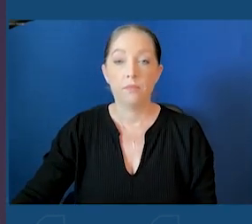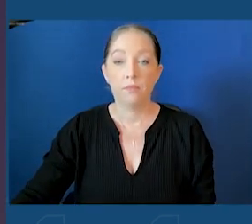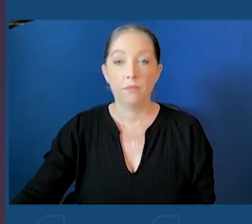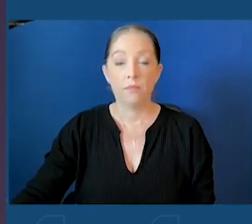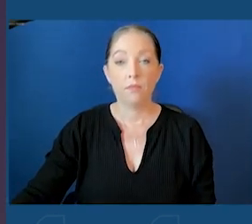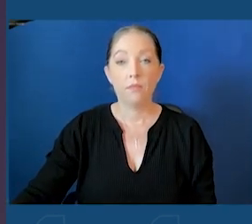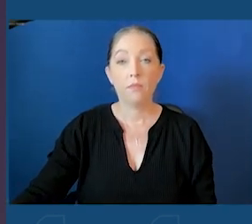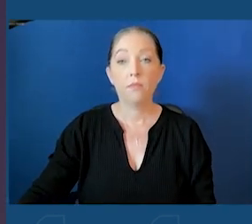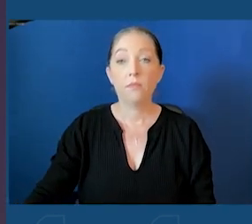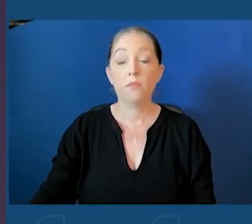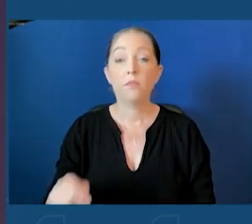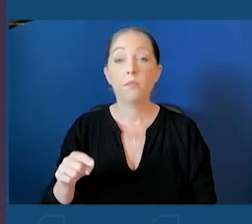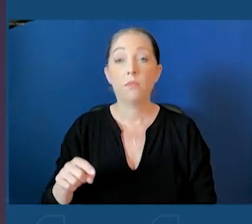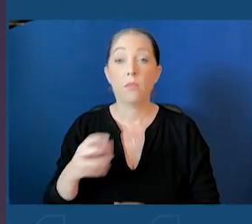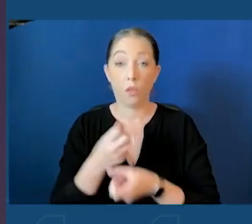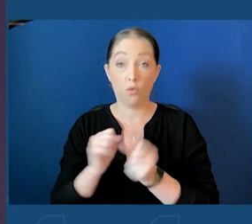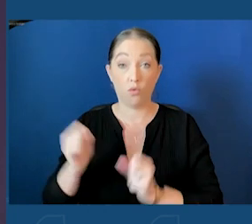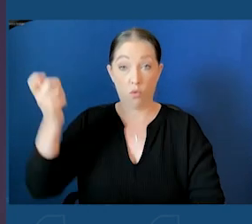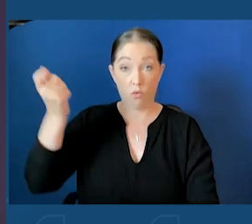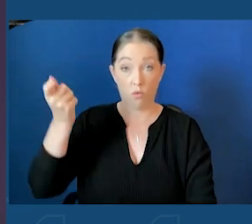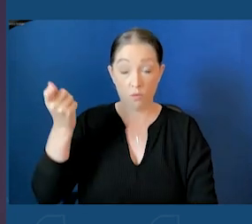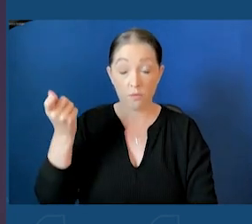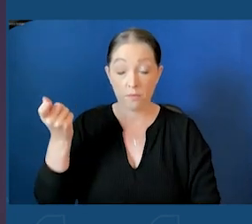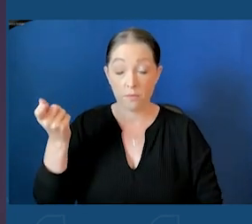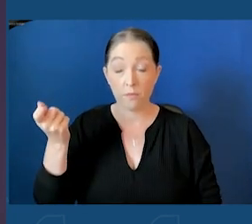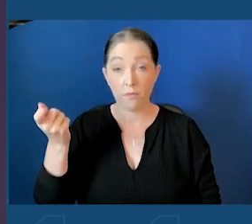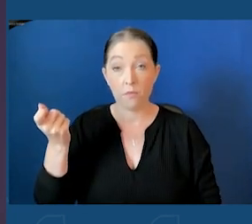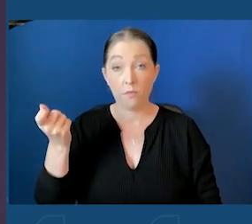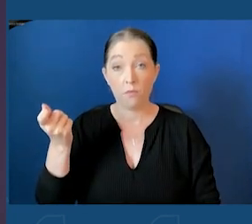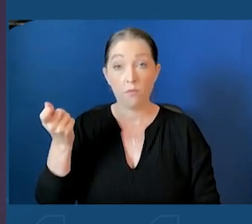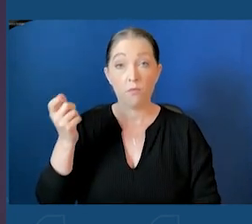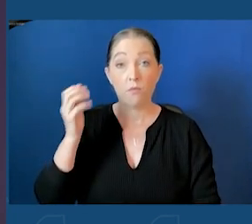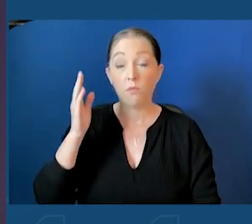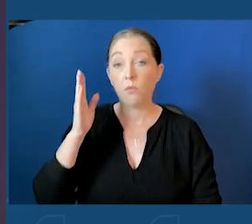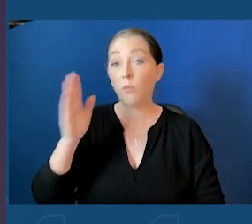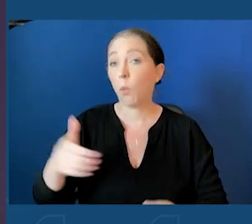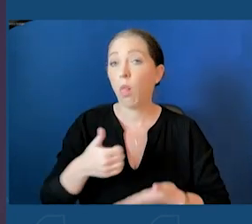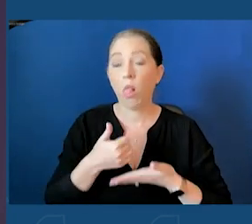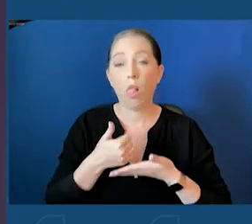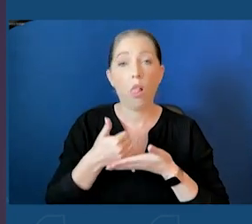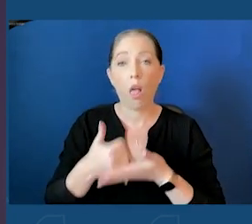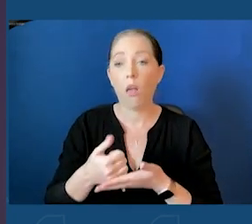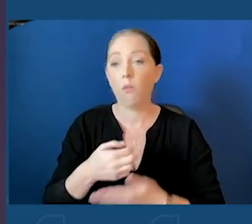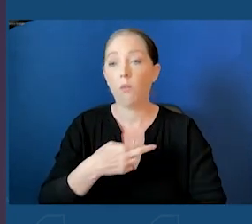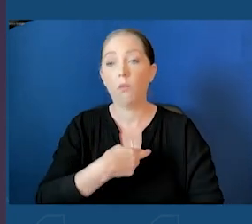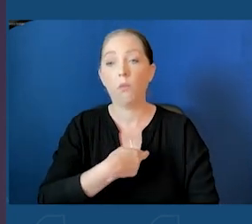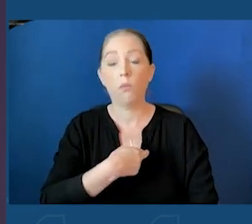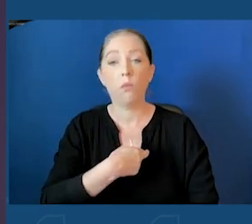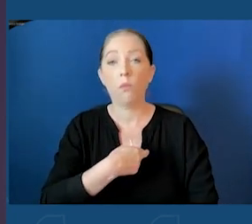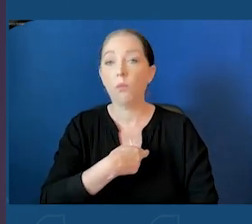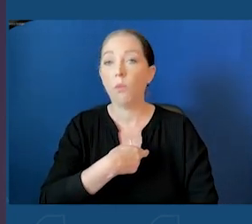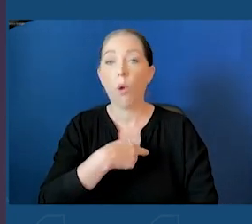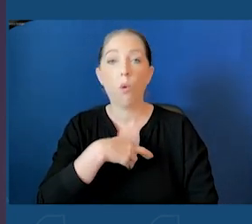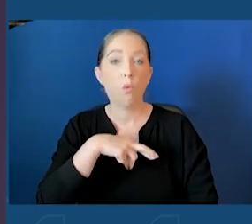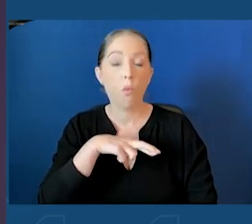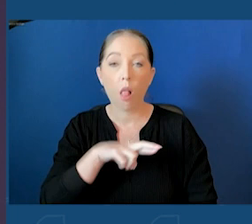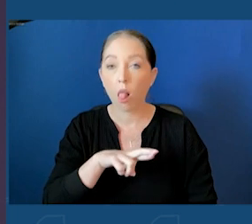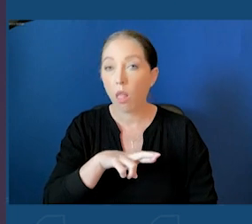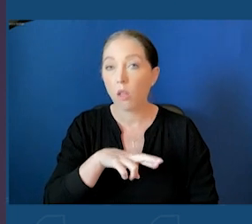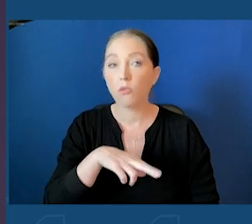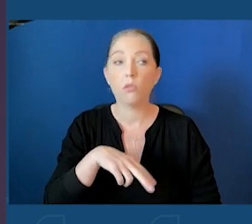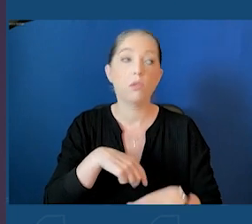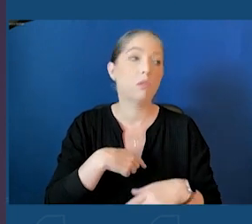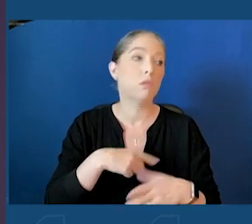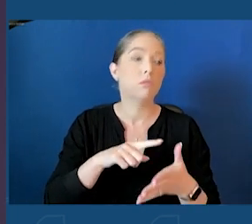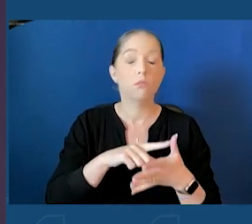These security grants will be helping religious institutions, community centers,